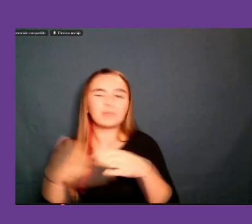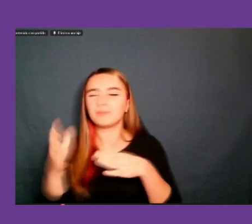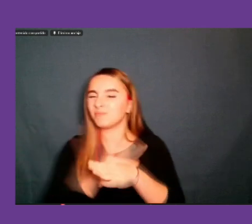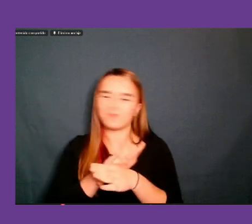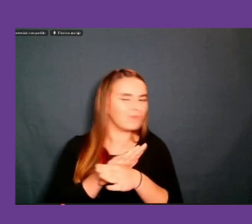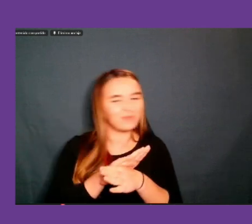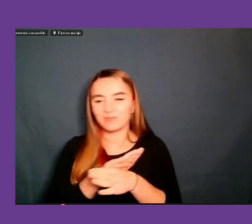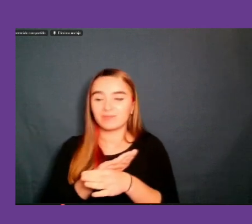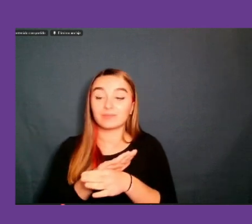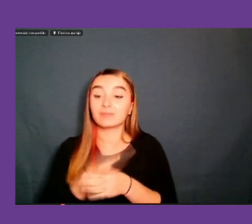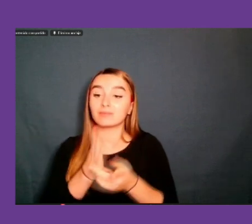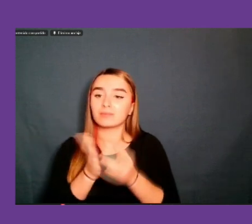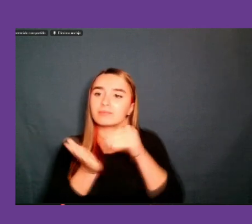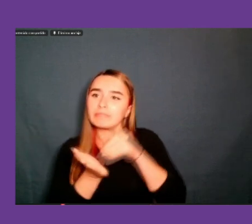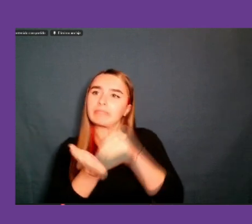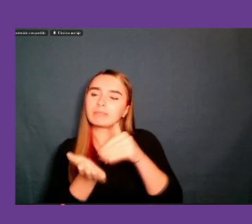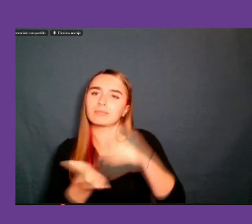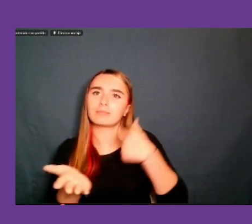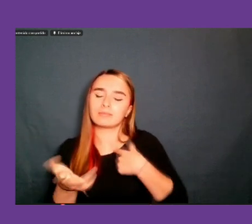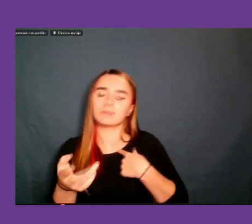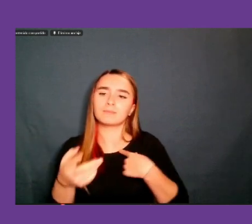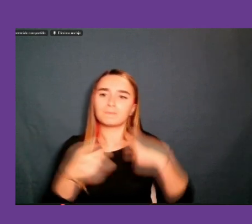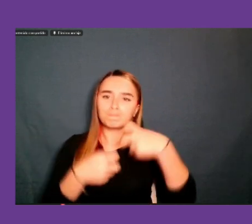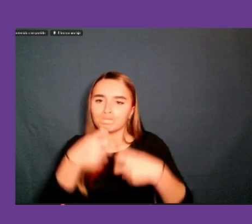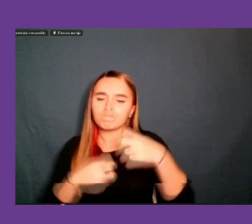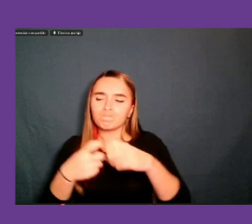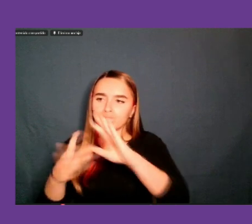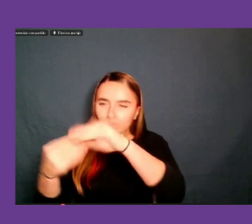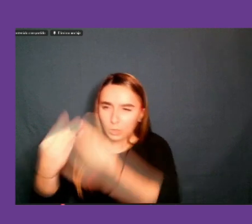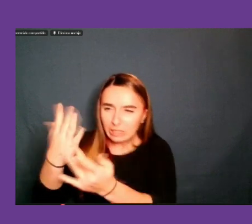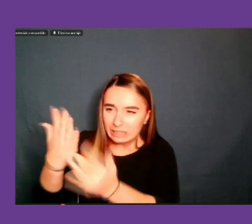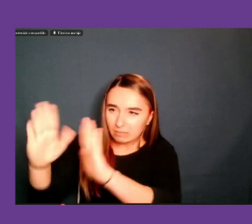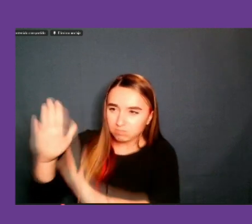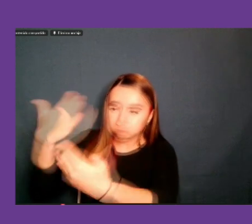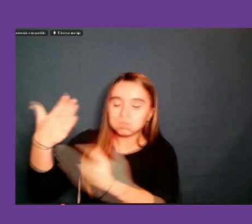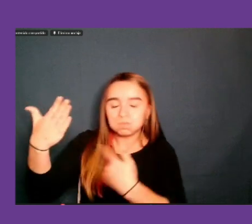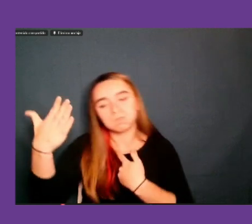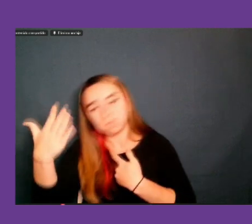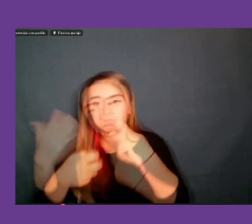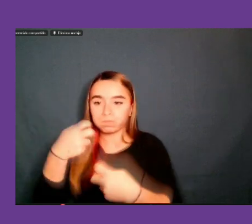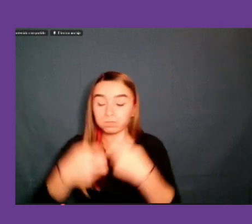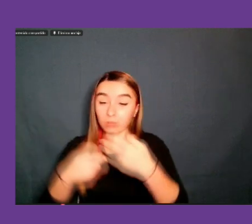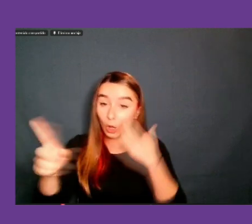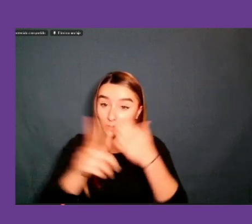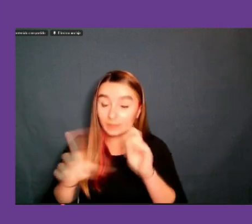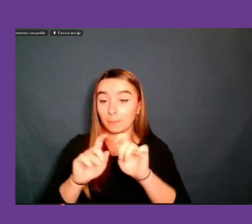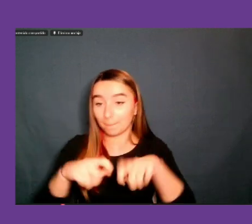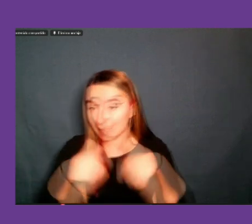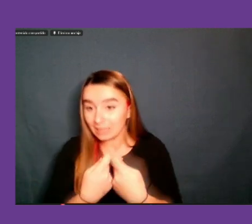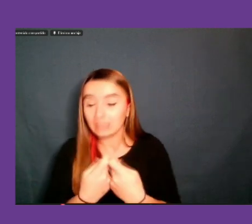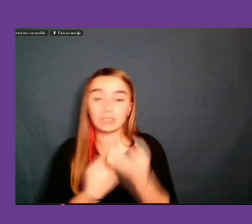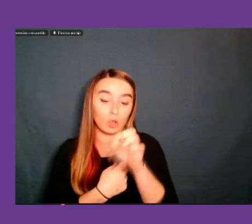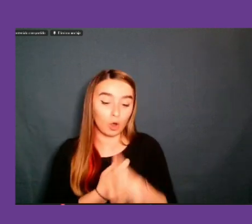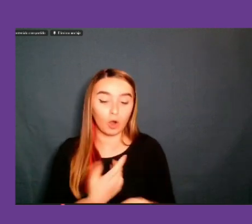times we struggle with the digital documents or the meetings, or there